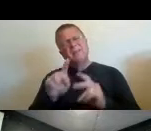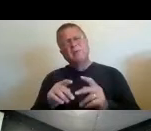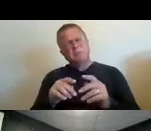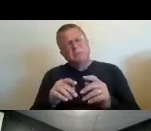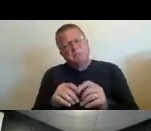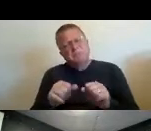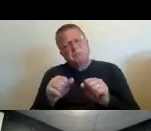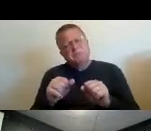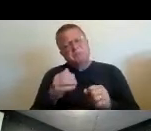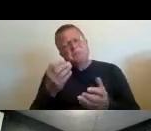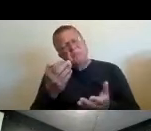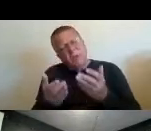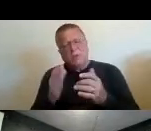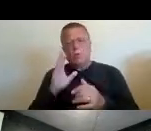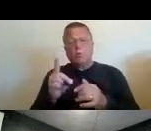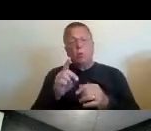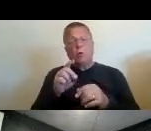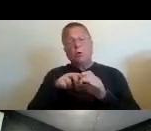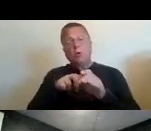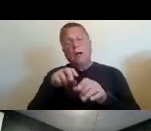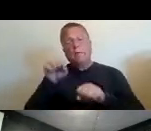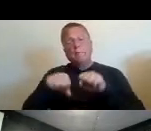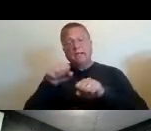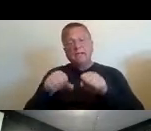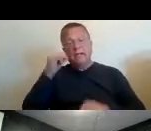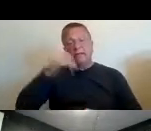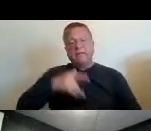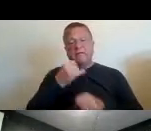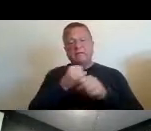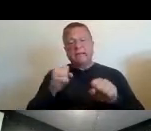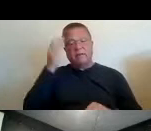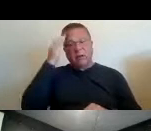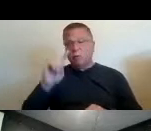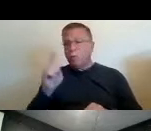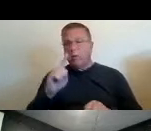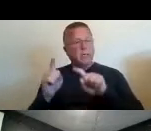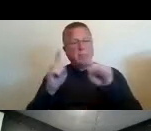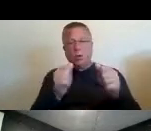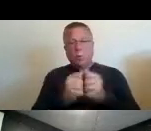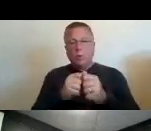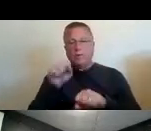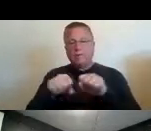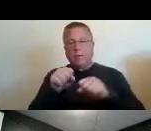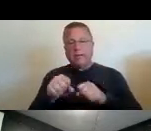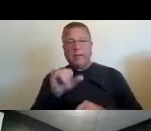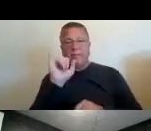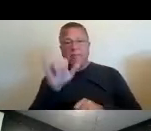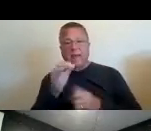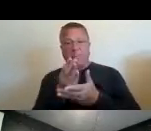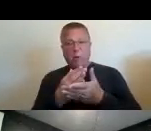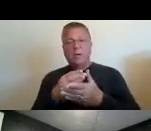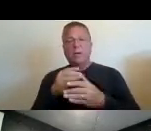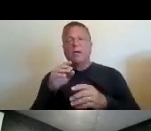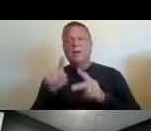felt safe and if they knew where a bike could take them. And so that's really the part of the population that we're hoping we